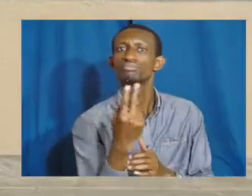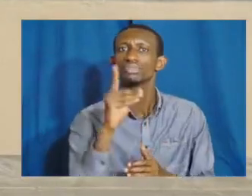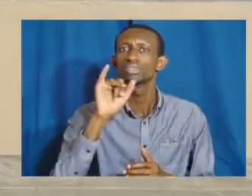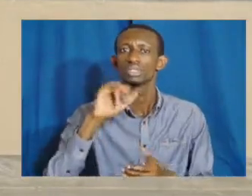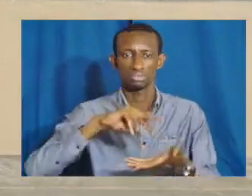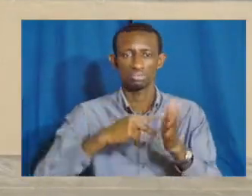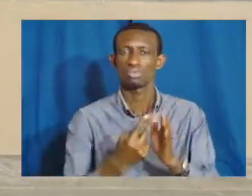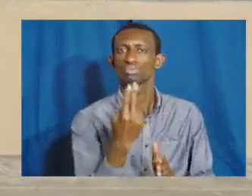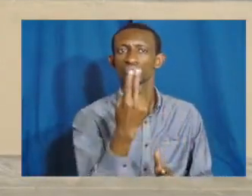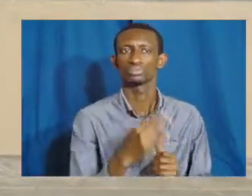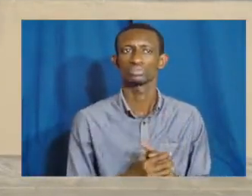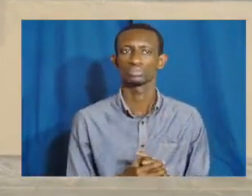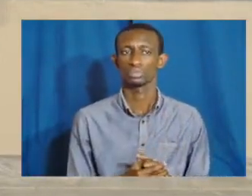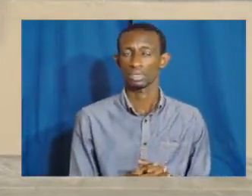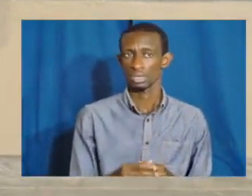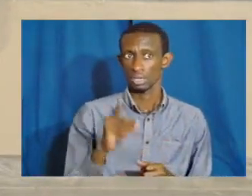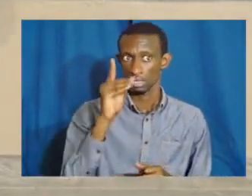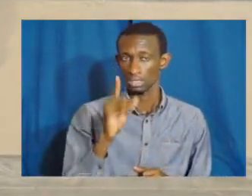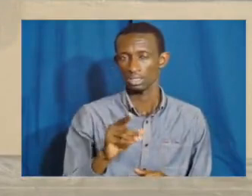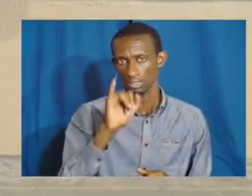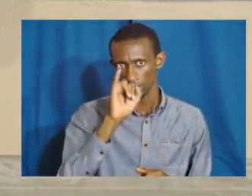2. Dimethyl.